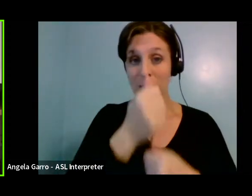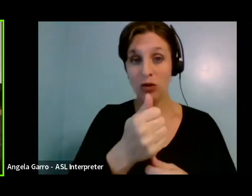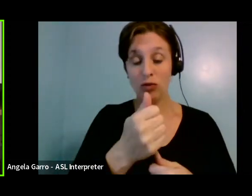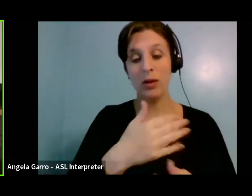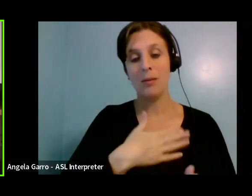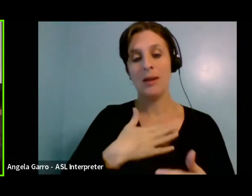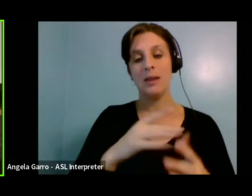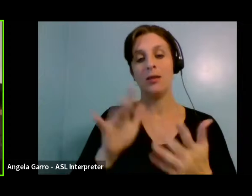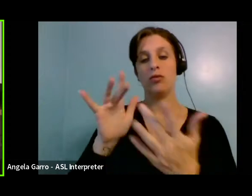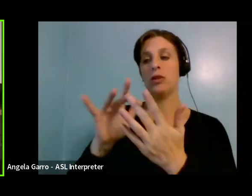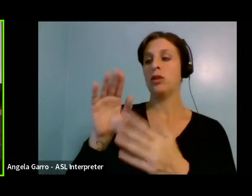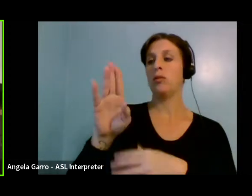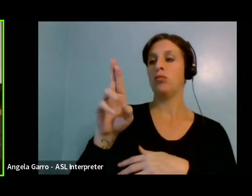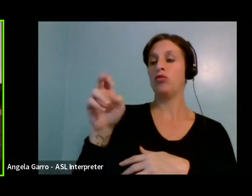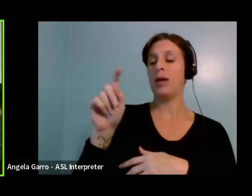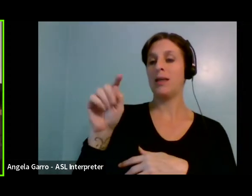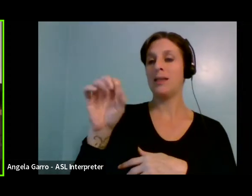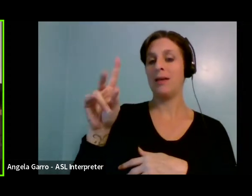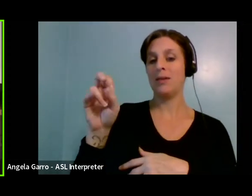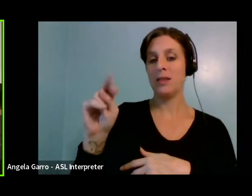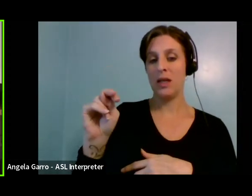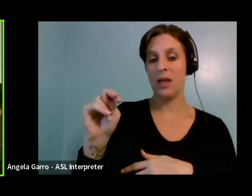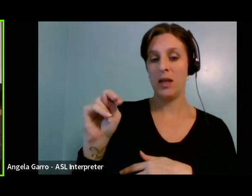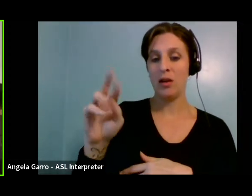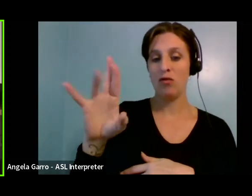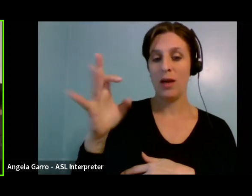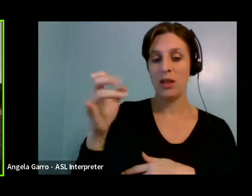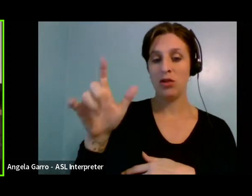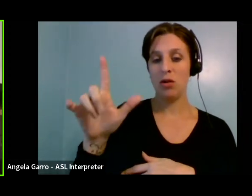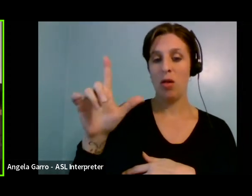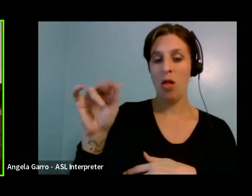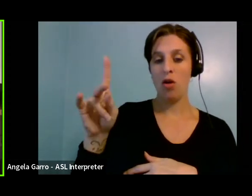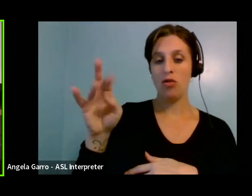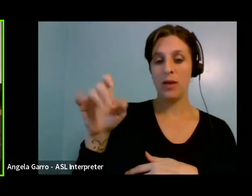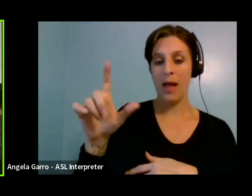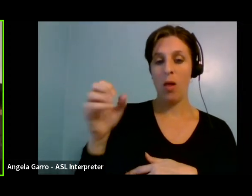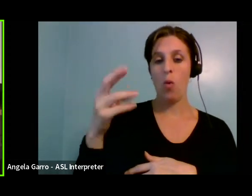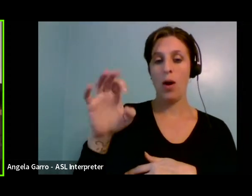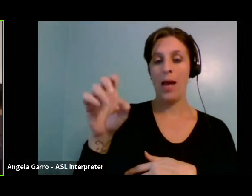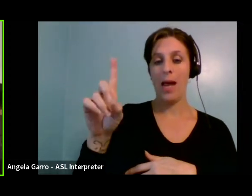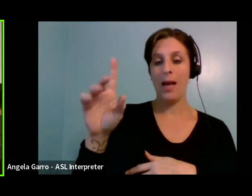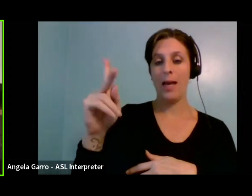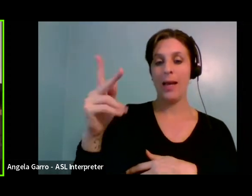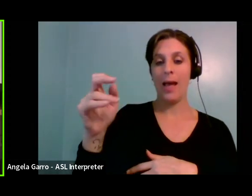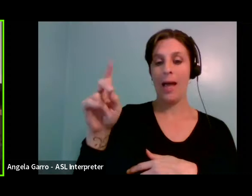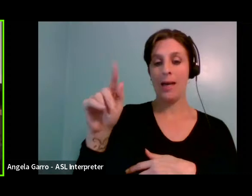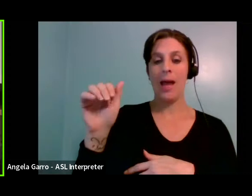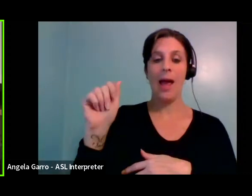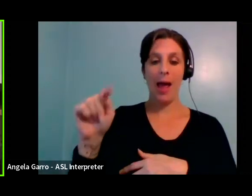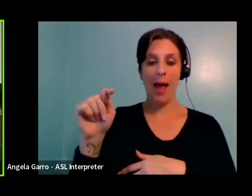Brett Stevenson, Rachel Lauderdale, or Ed Kanda out at Hillsdale High School.